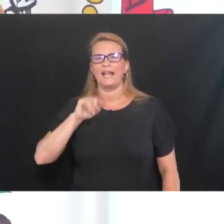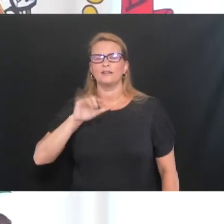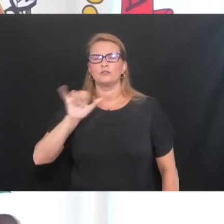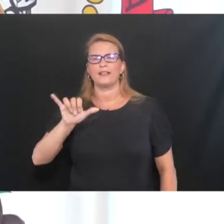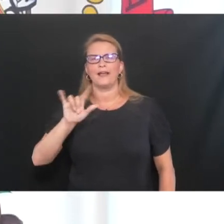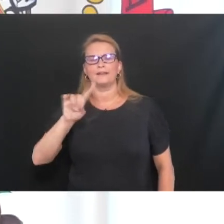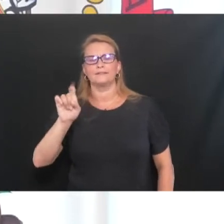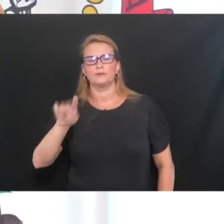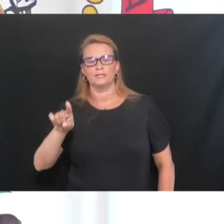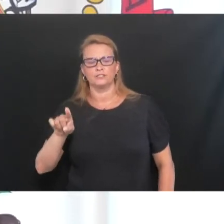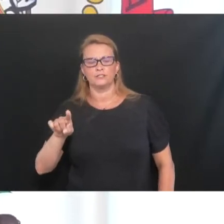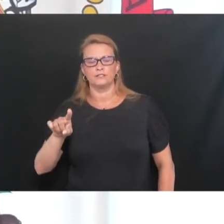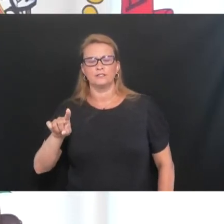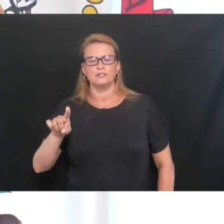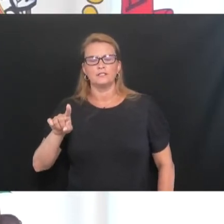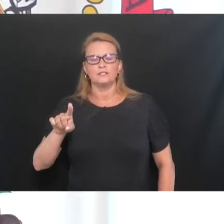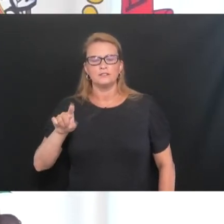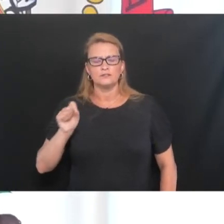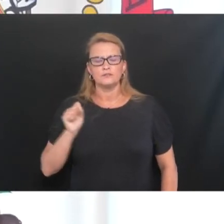Brad,